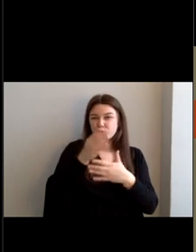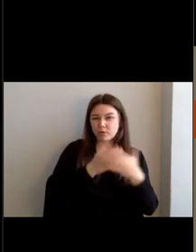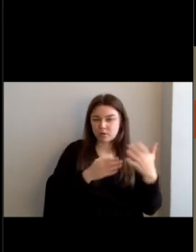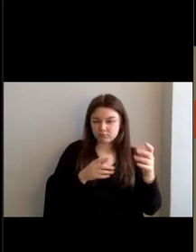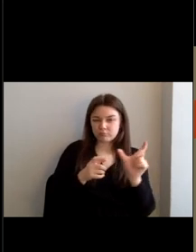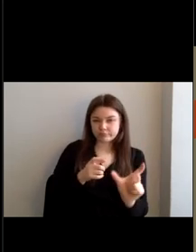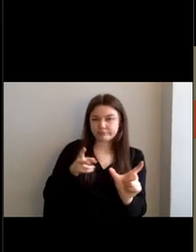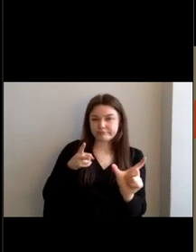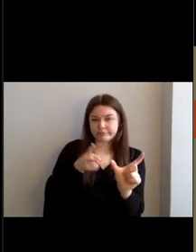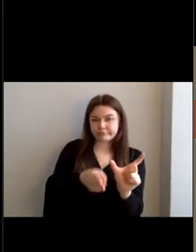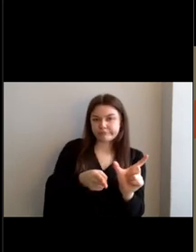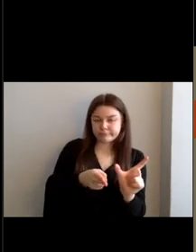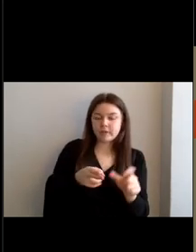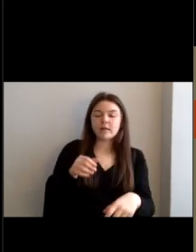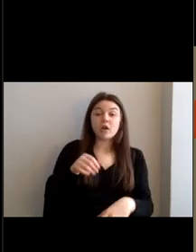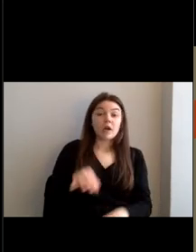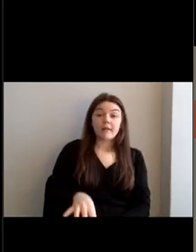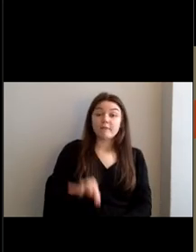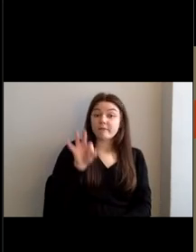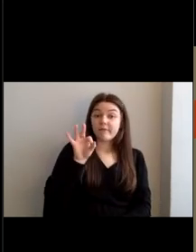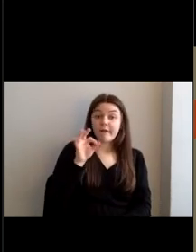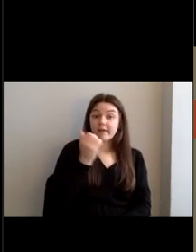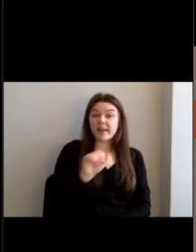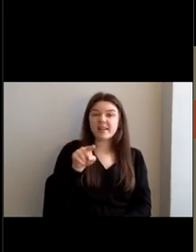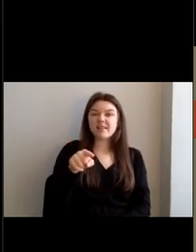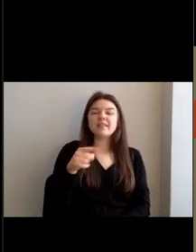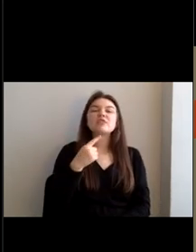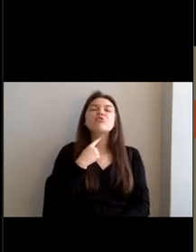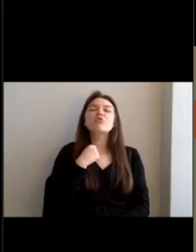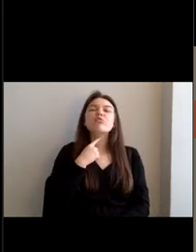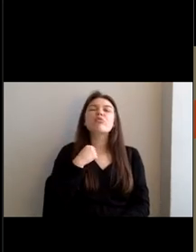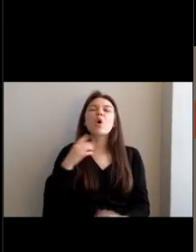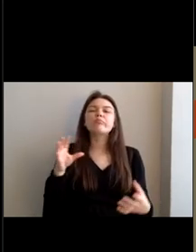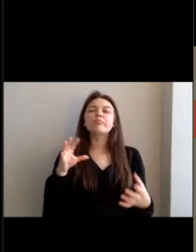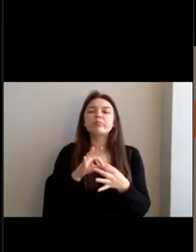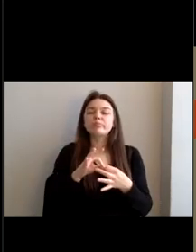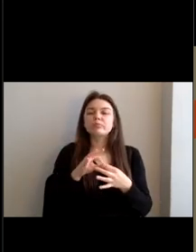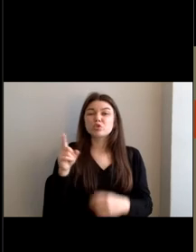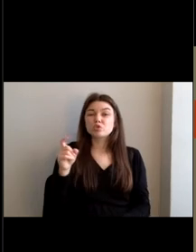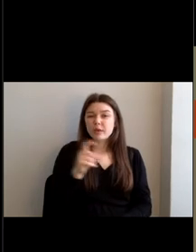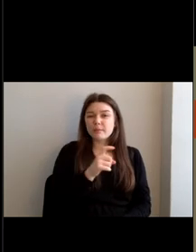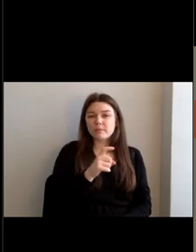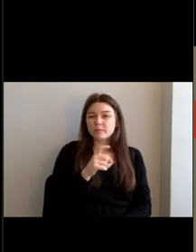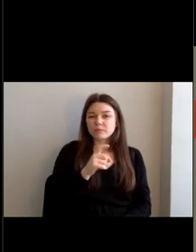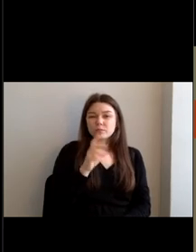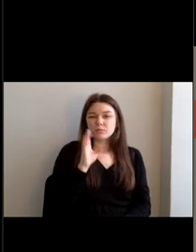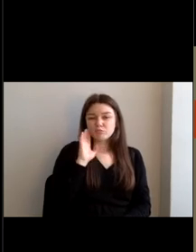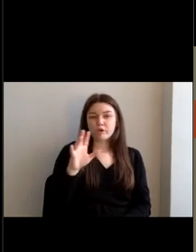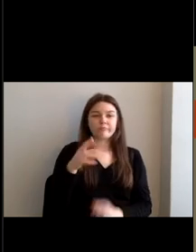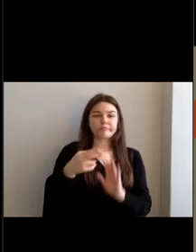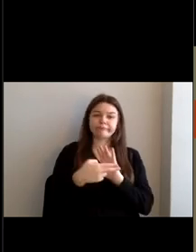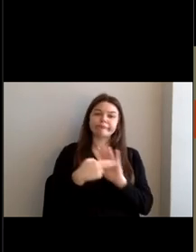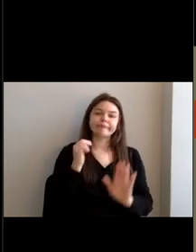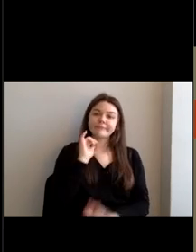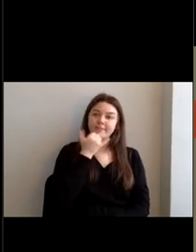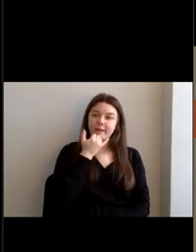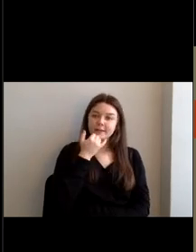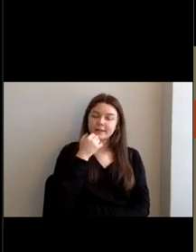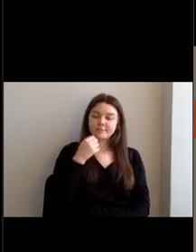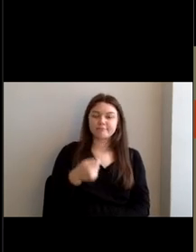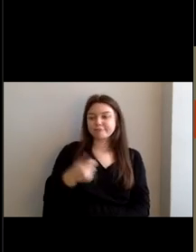So if we find any of these throat meat attached to the shrimp, we score that as a defect or a